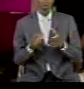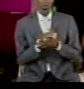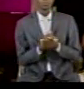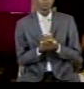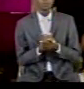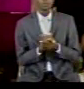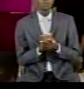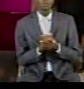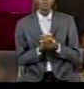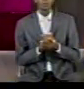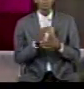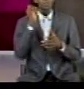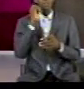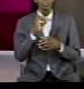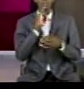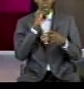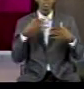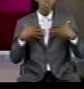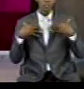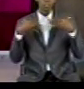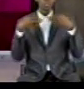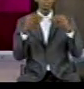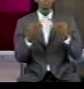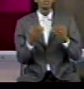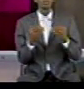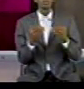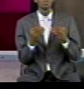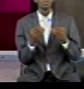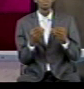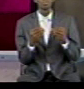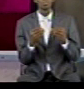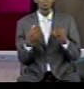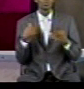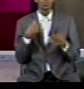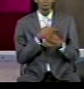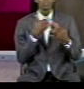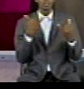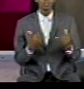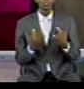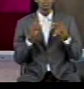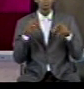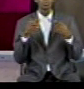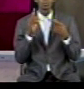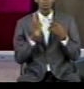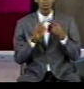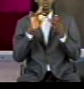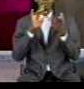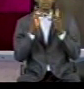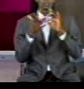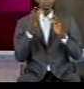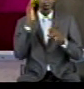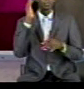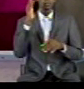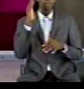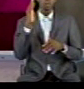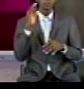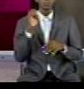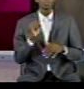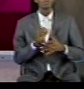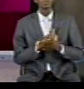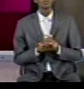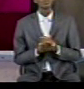She's healed. We now listen to online testifiers.